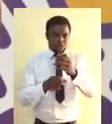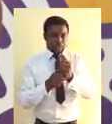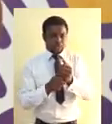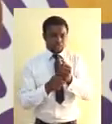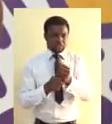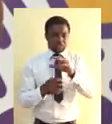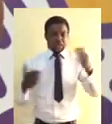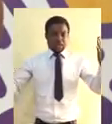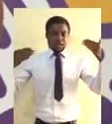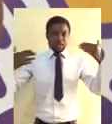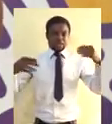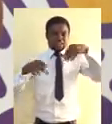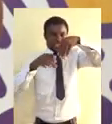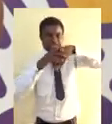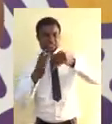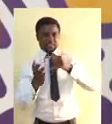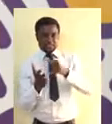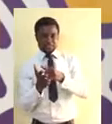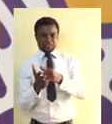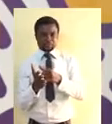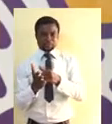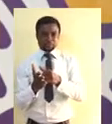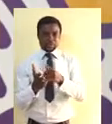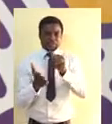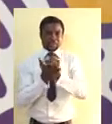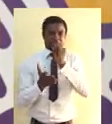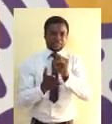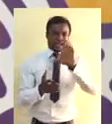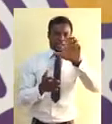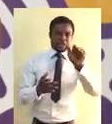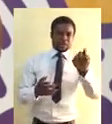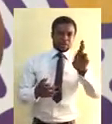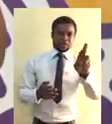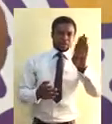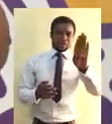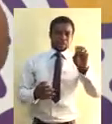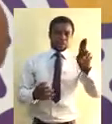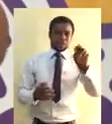Now, can you guess what air is inside the balloon? Carbon dioxide.